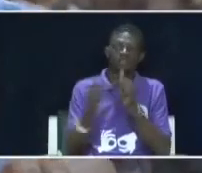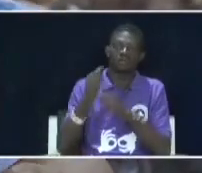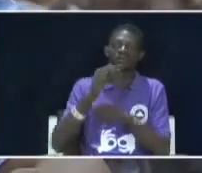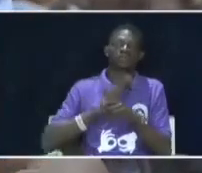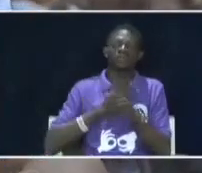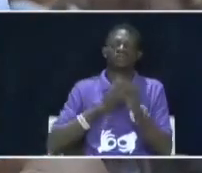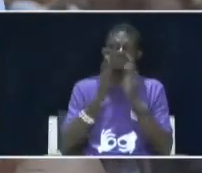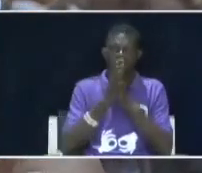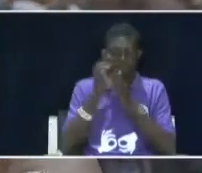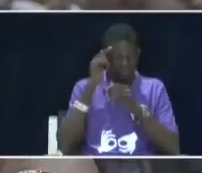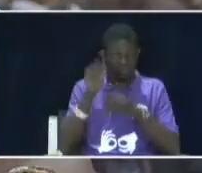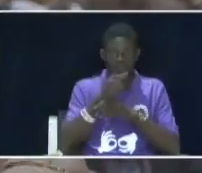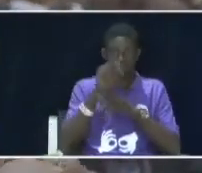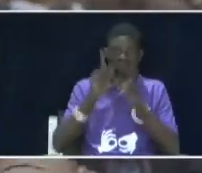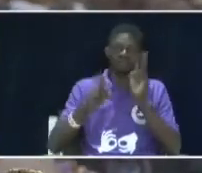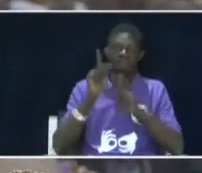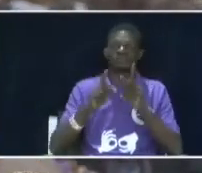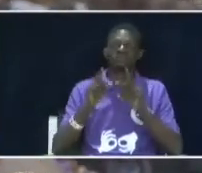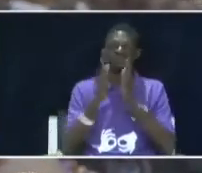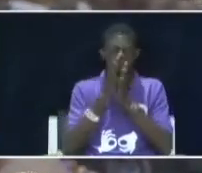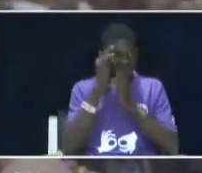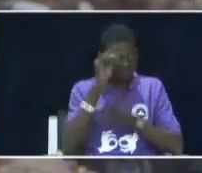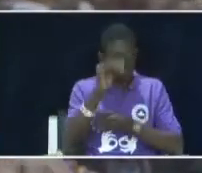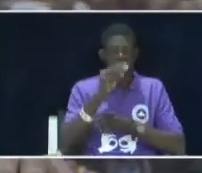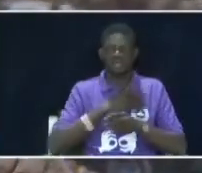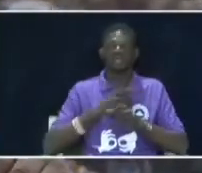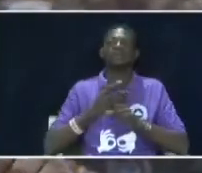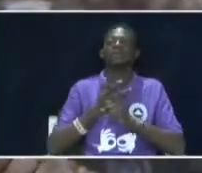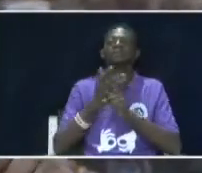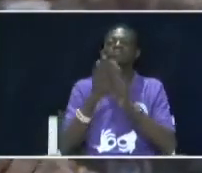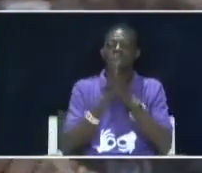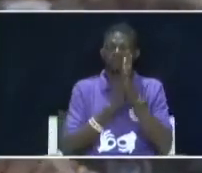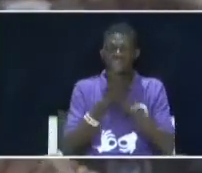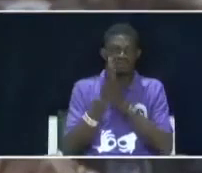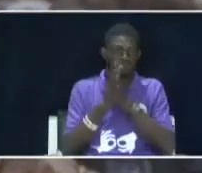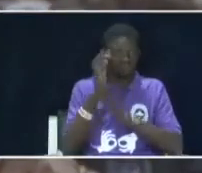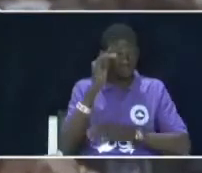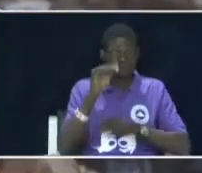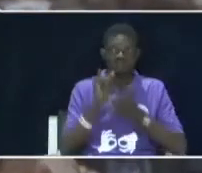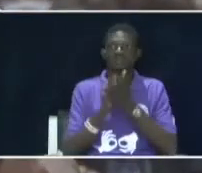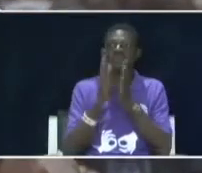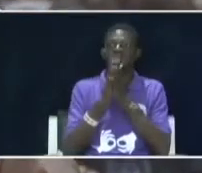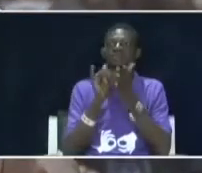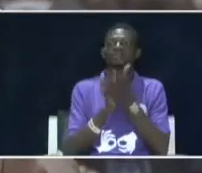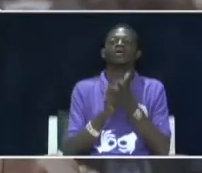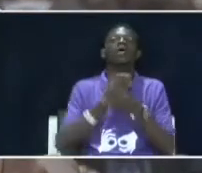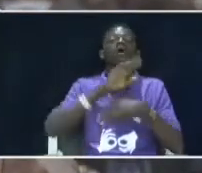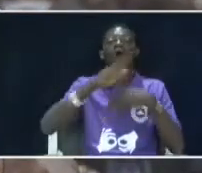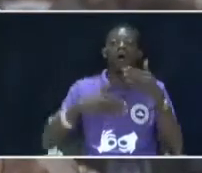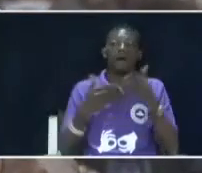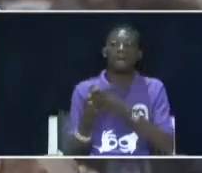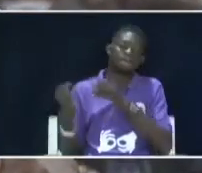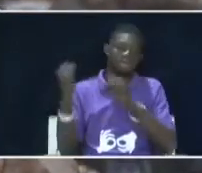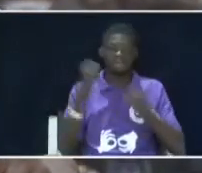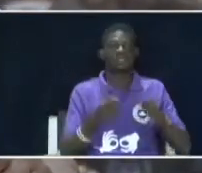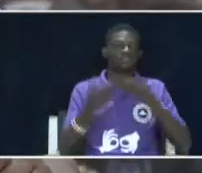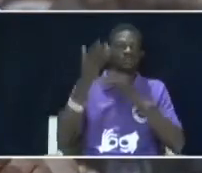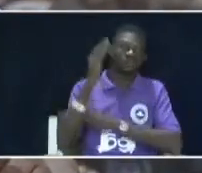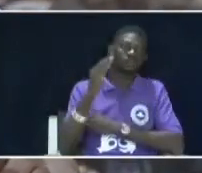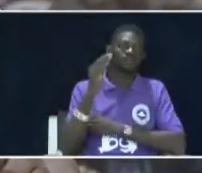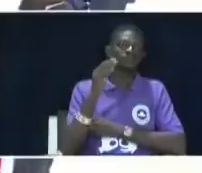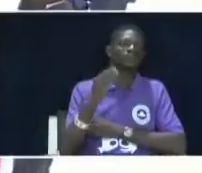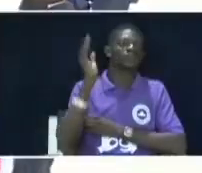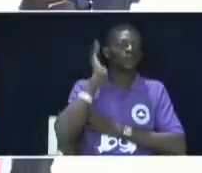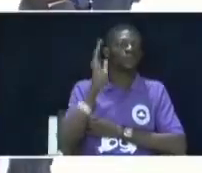let's stretch our hands towards these people and intercede for them. Pray that the Almighty God